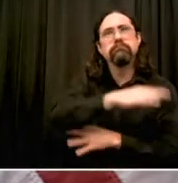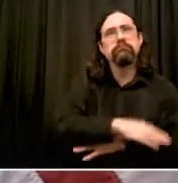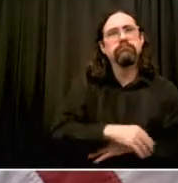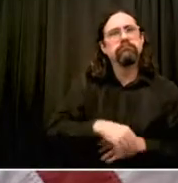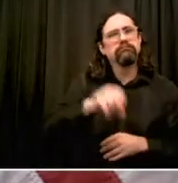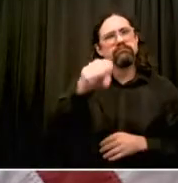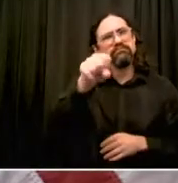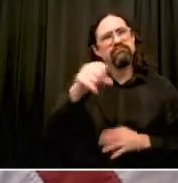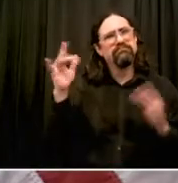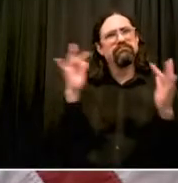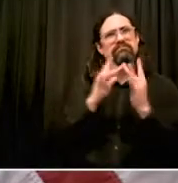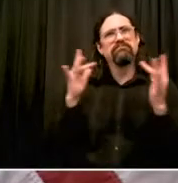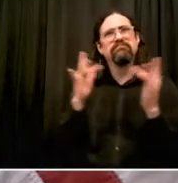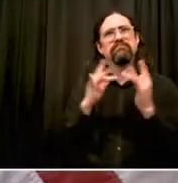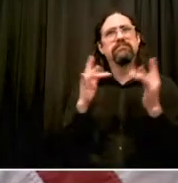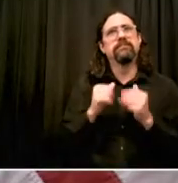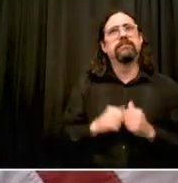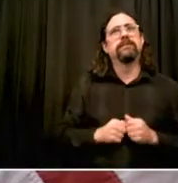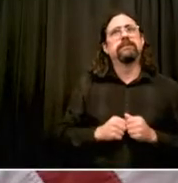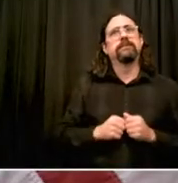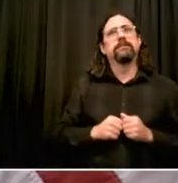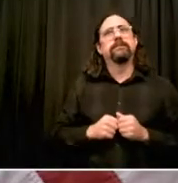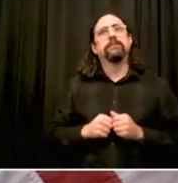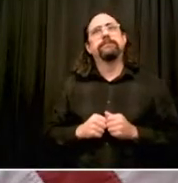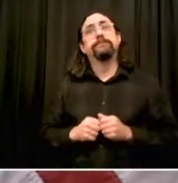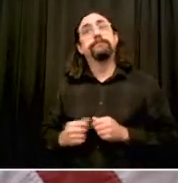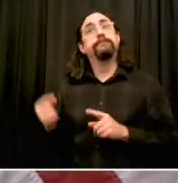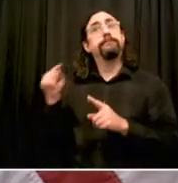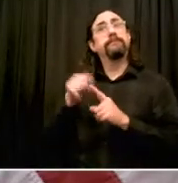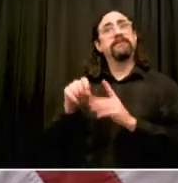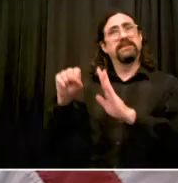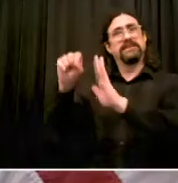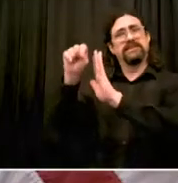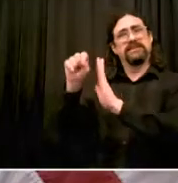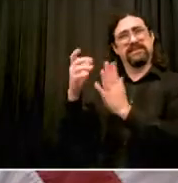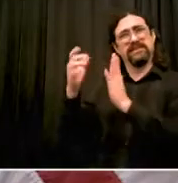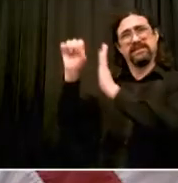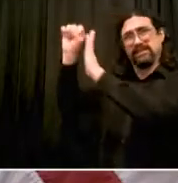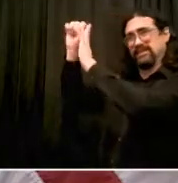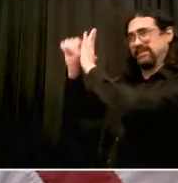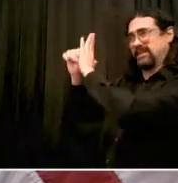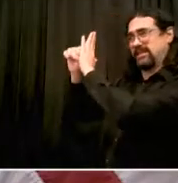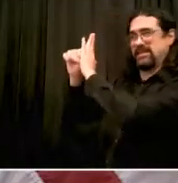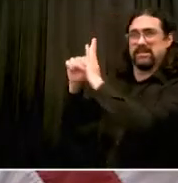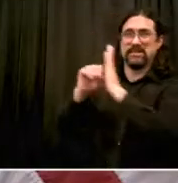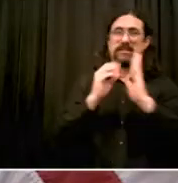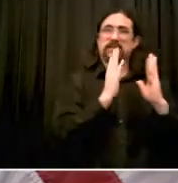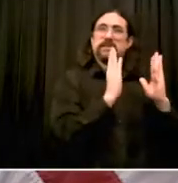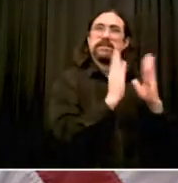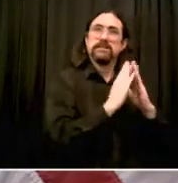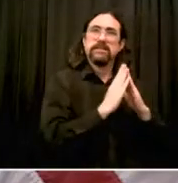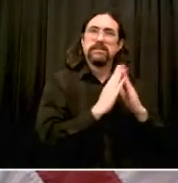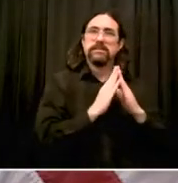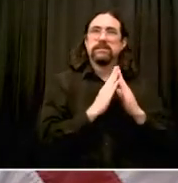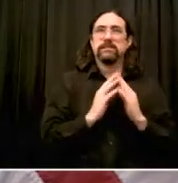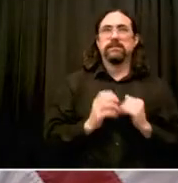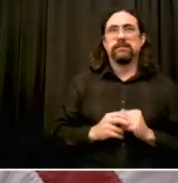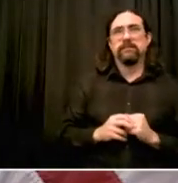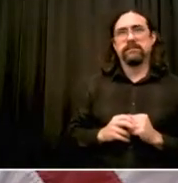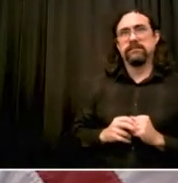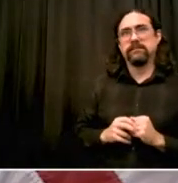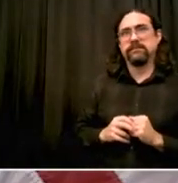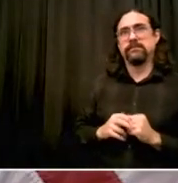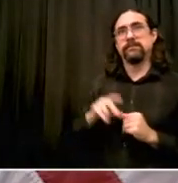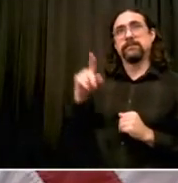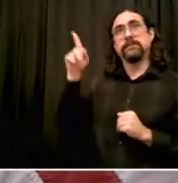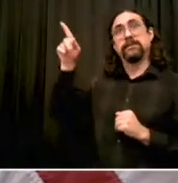the state will offer for all schools in the state in the first week of August versus what we have to decide, all of us